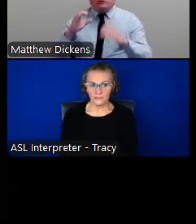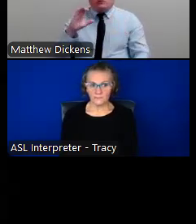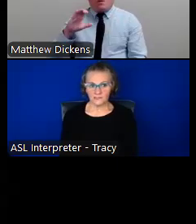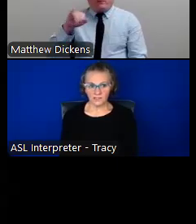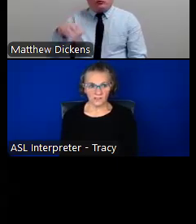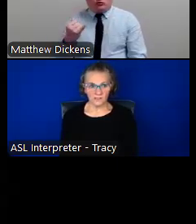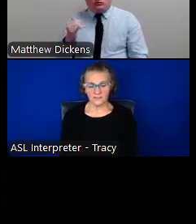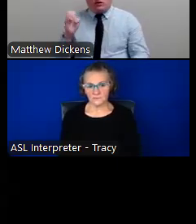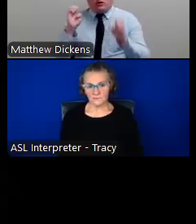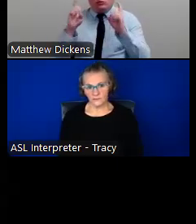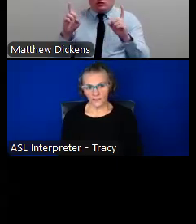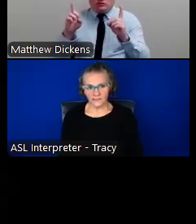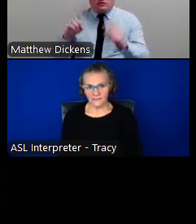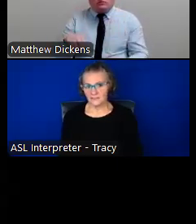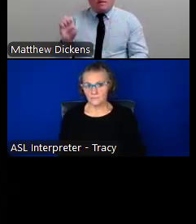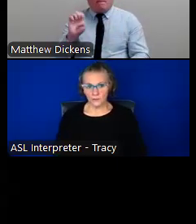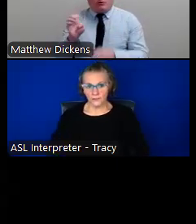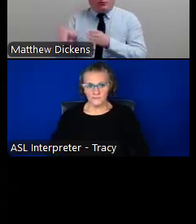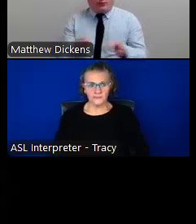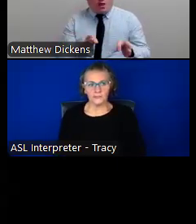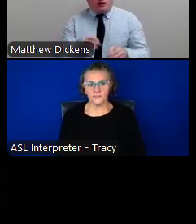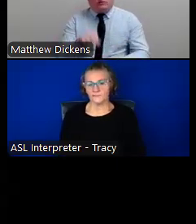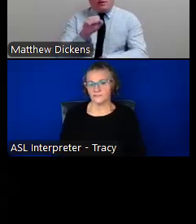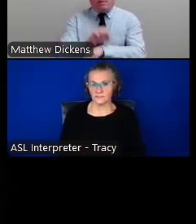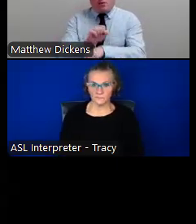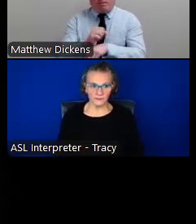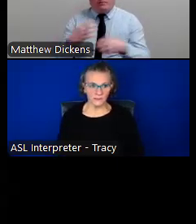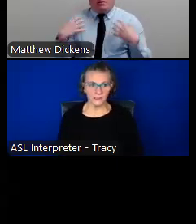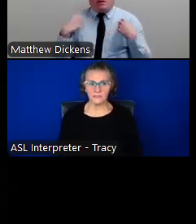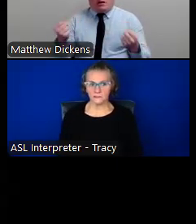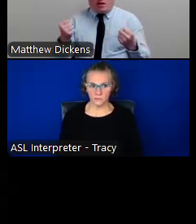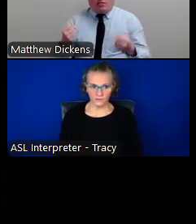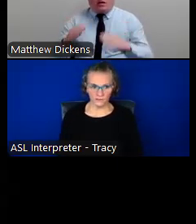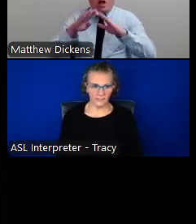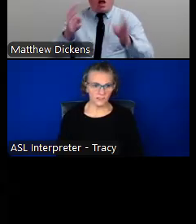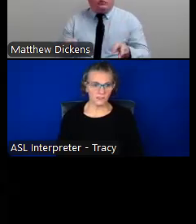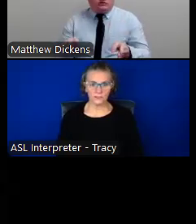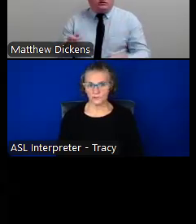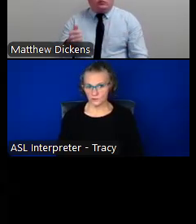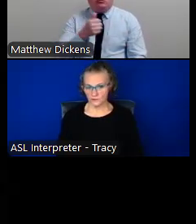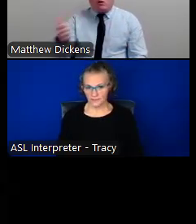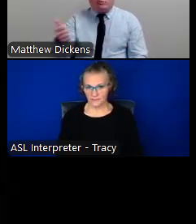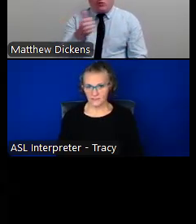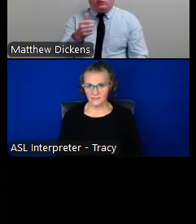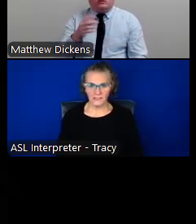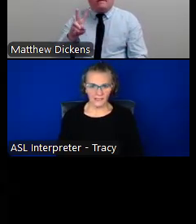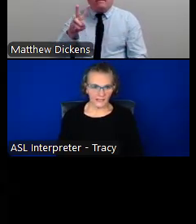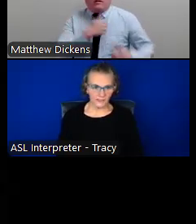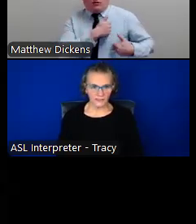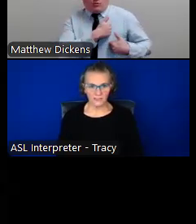GCPD recommends changes in disability policies and programs in the areas of accessibility, communication, criminal